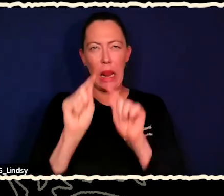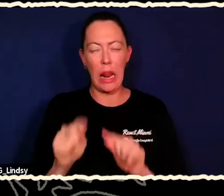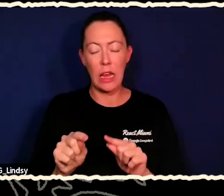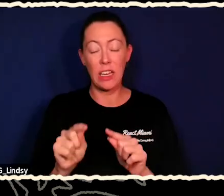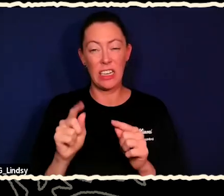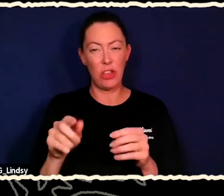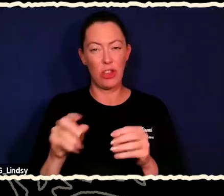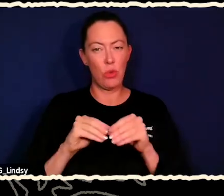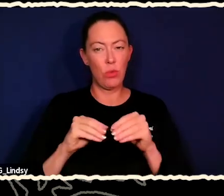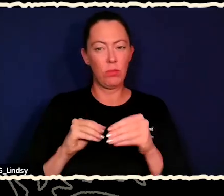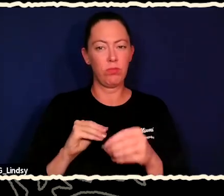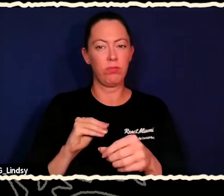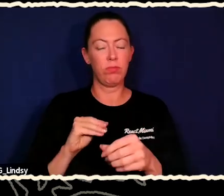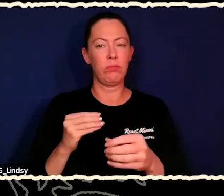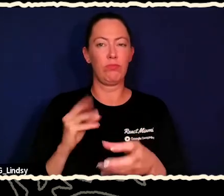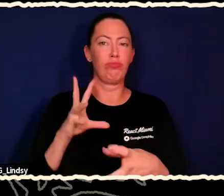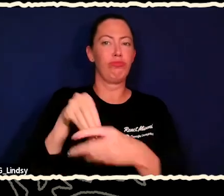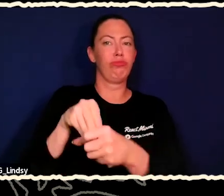here?